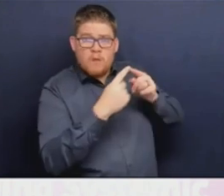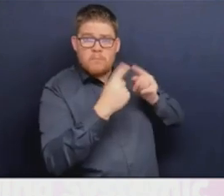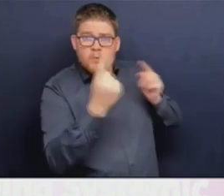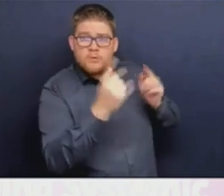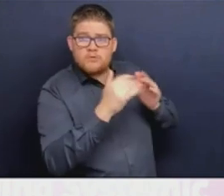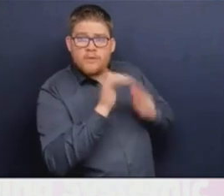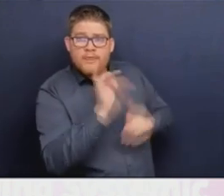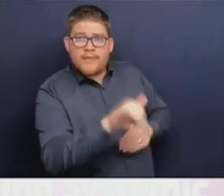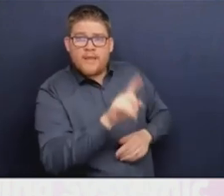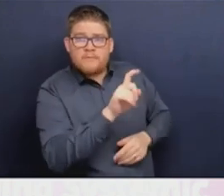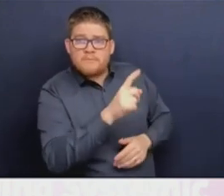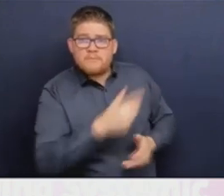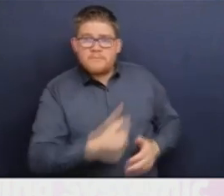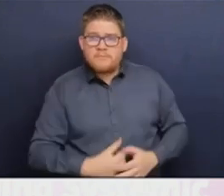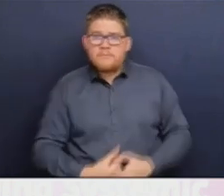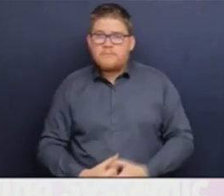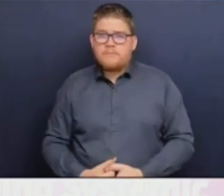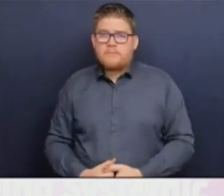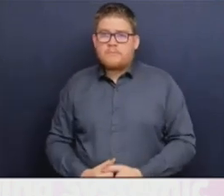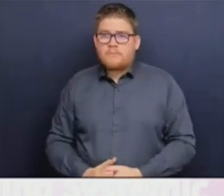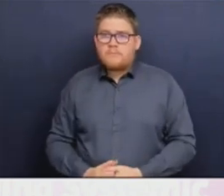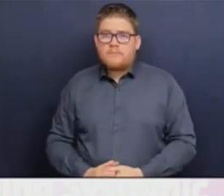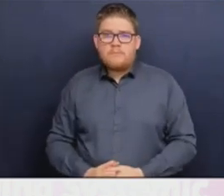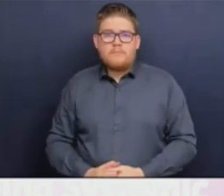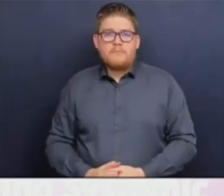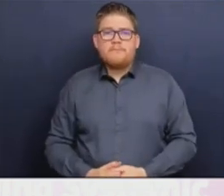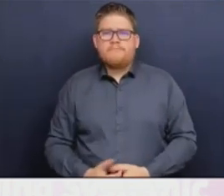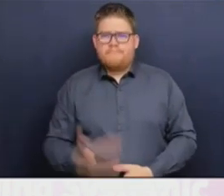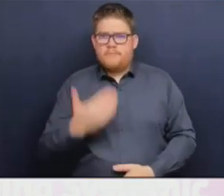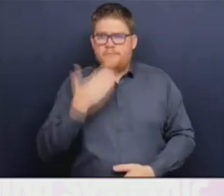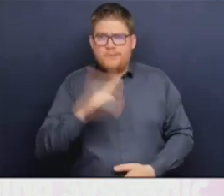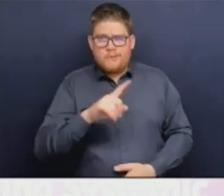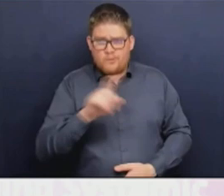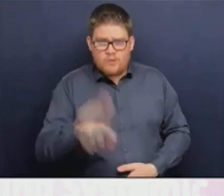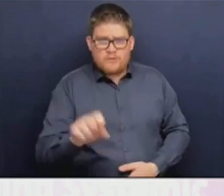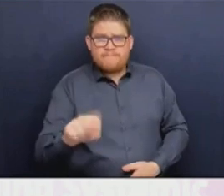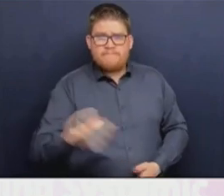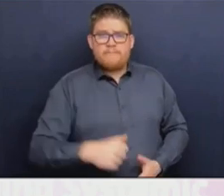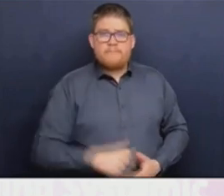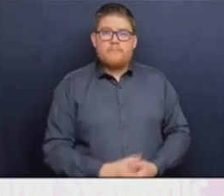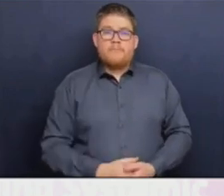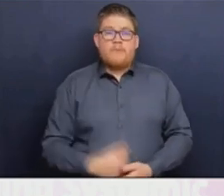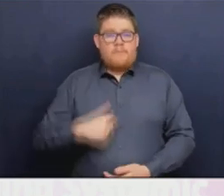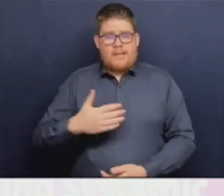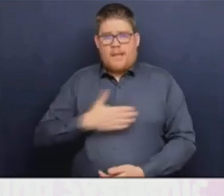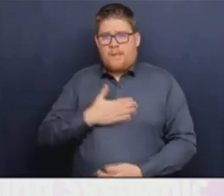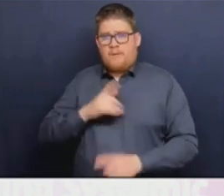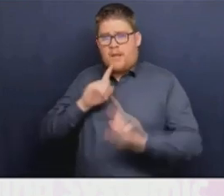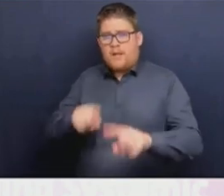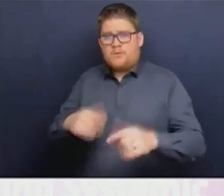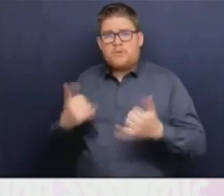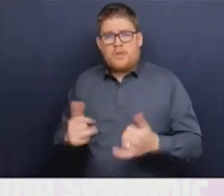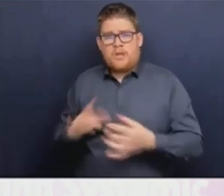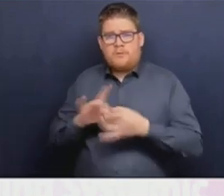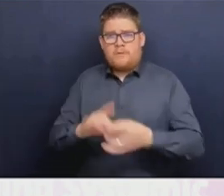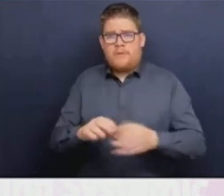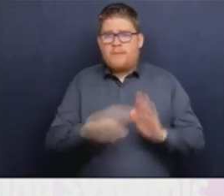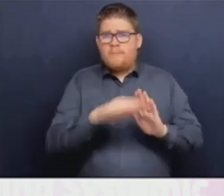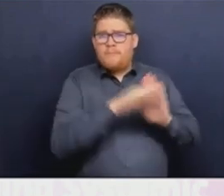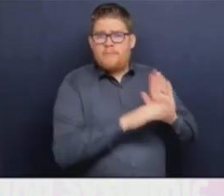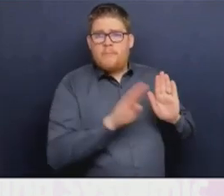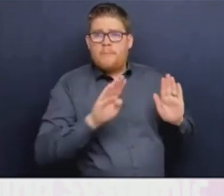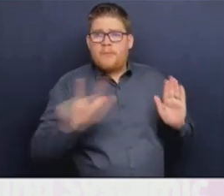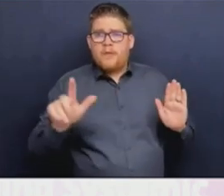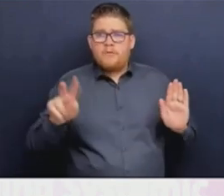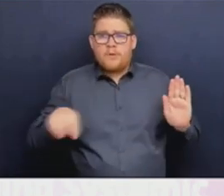a good question, and I'm grateful to be answering it in the context of what we're doing here today, because I felt very strongly that having